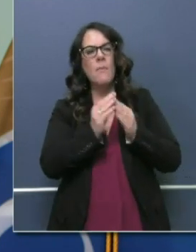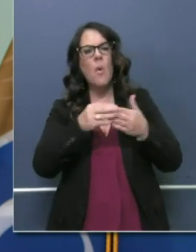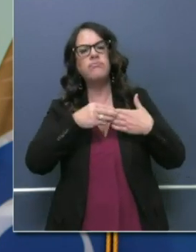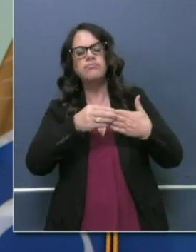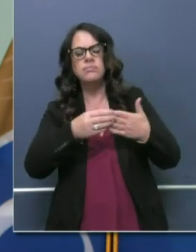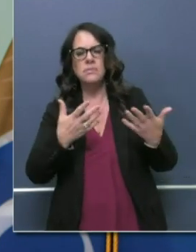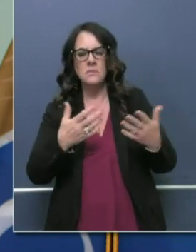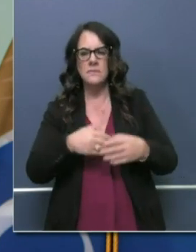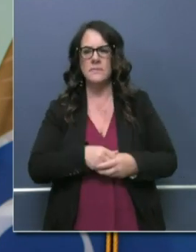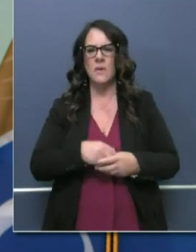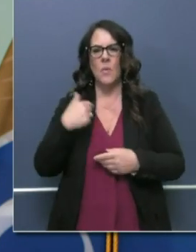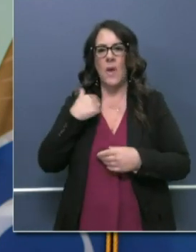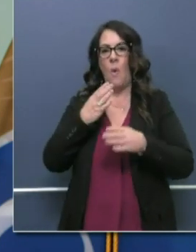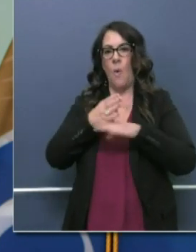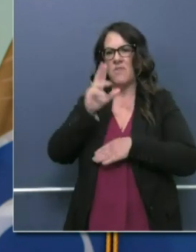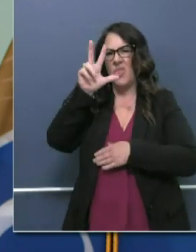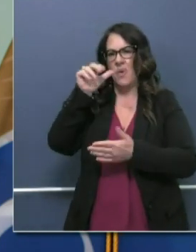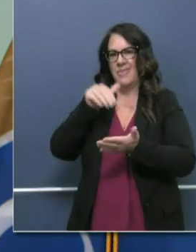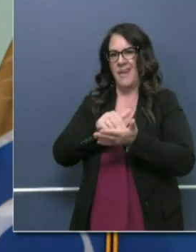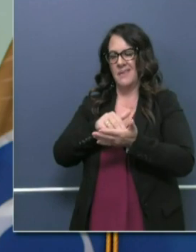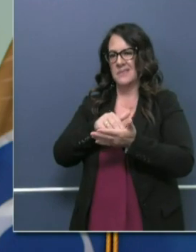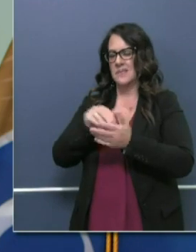about 3,000 people today,